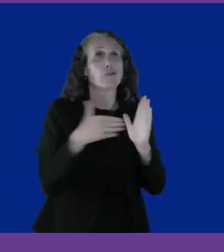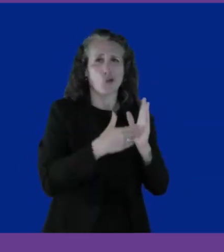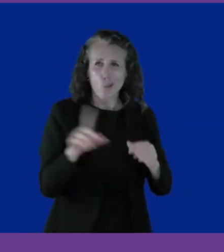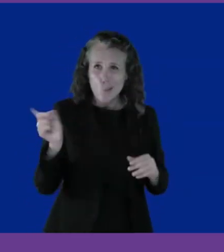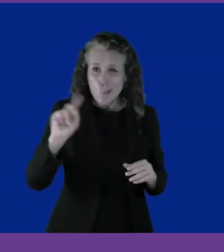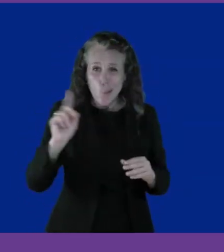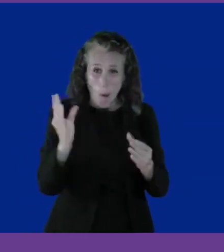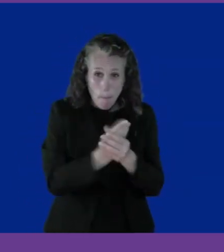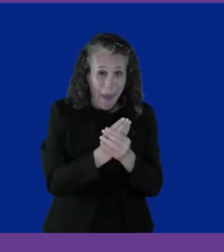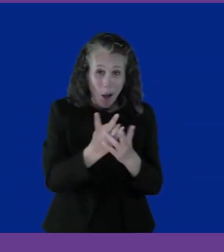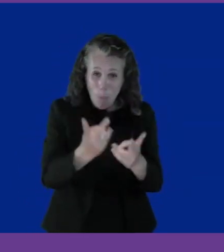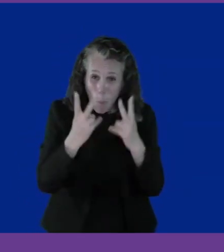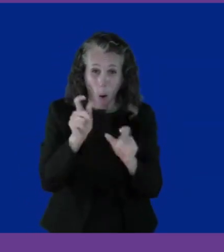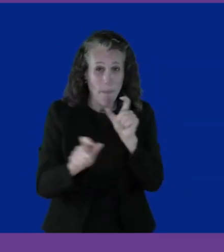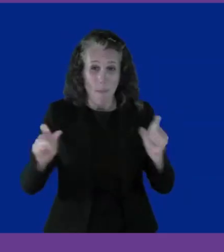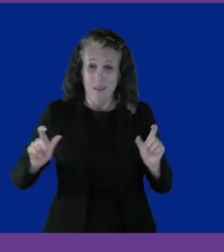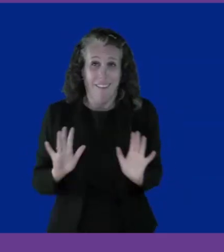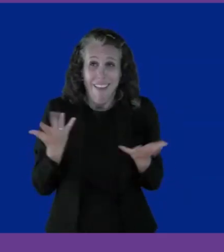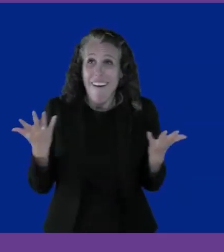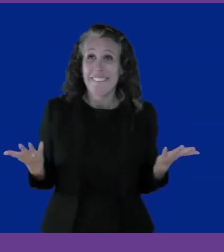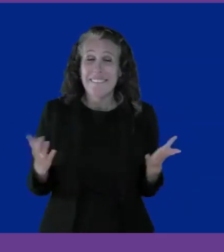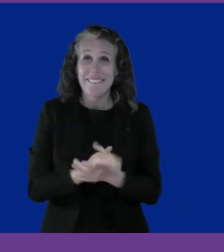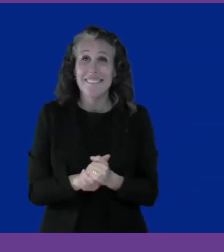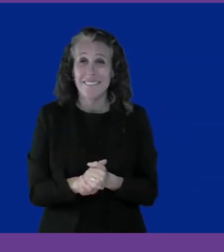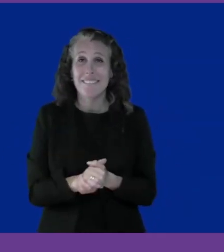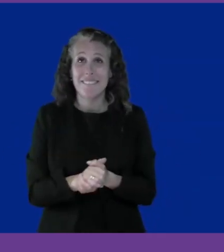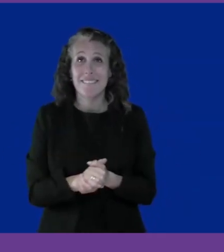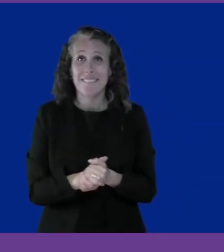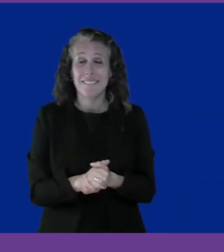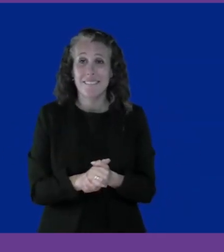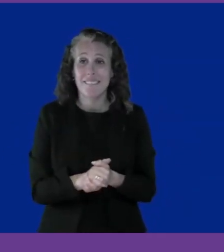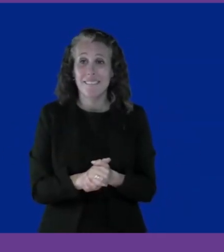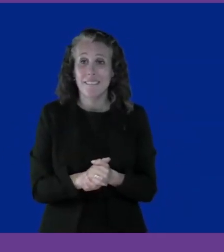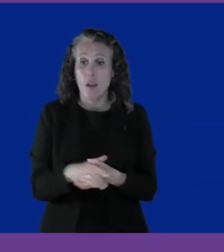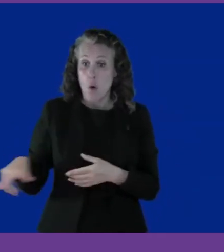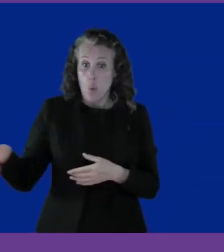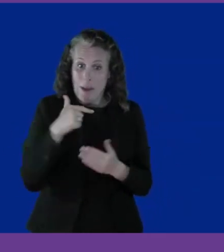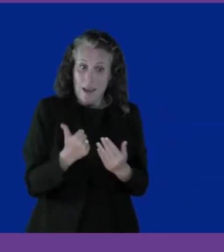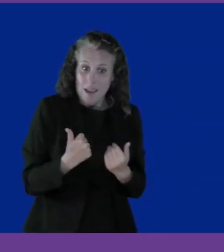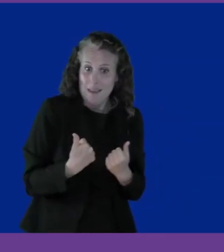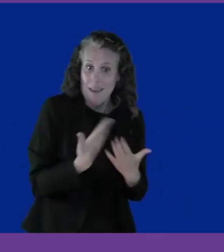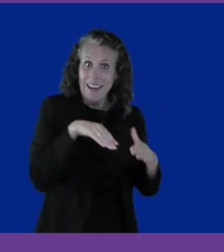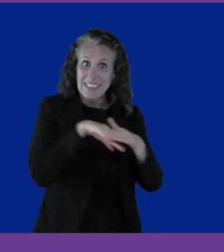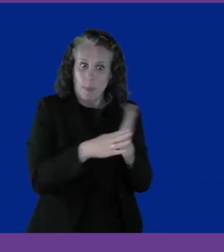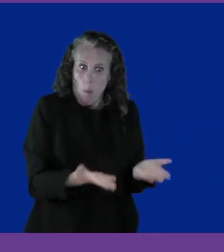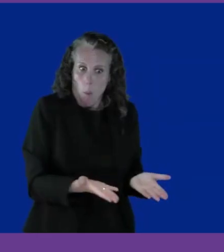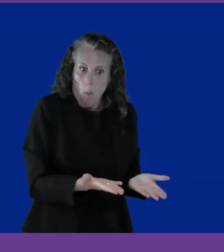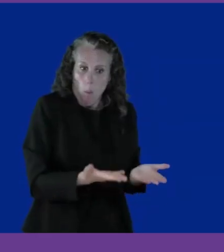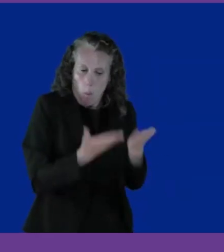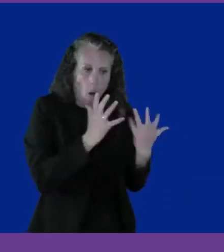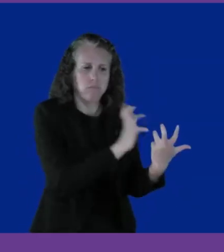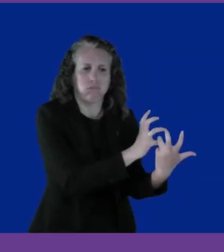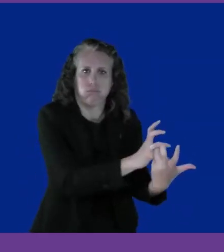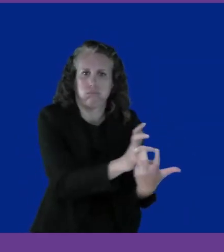and Immaculada. I mean, through accessibility, we are contributing to better serve our clients, but